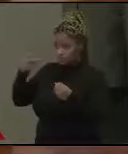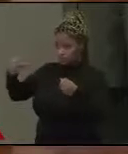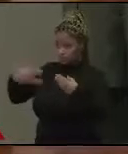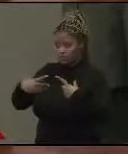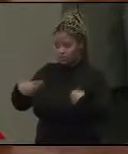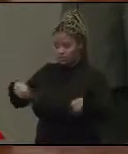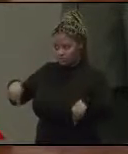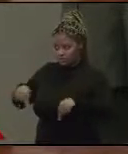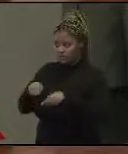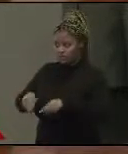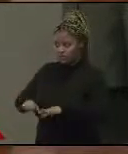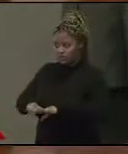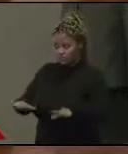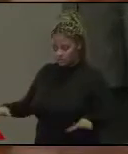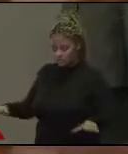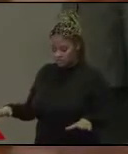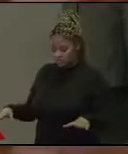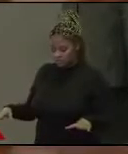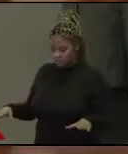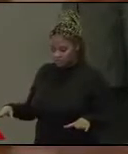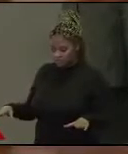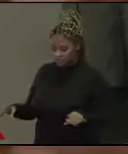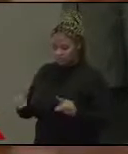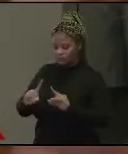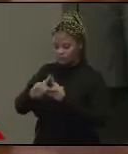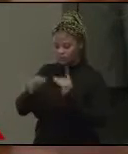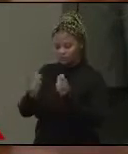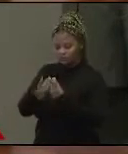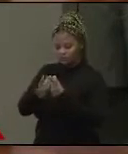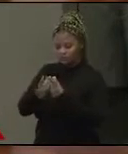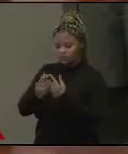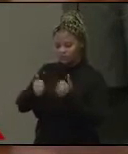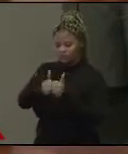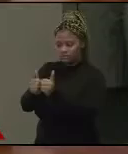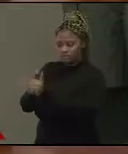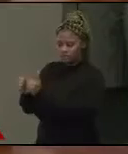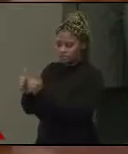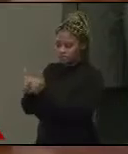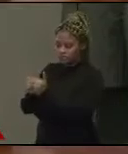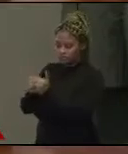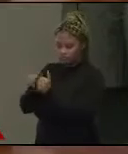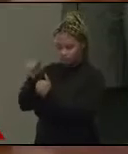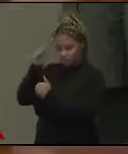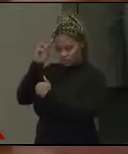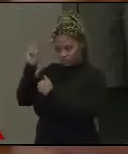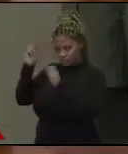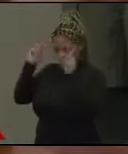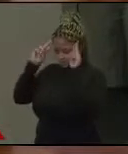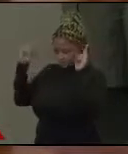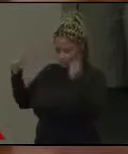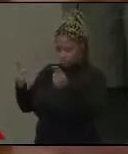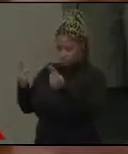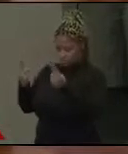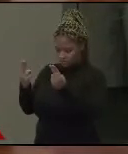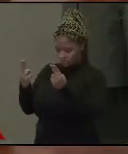production hub. The department, therefore, in partnership with the Nelson Mandela University, amongst other